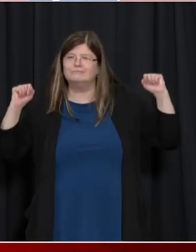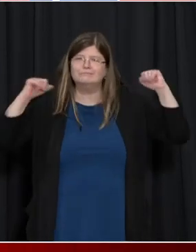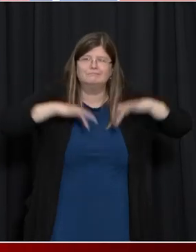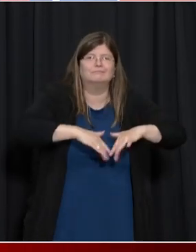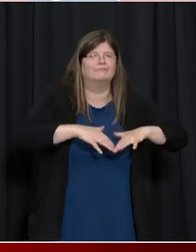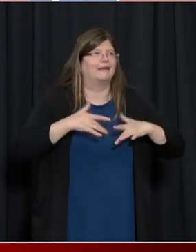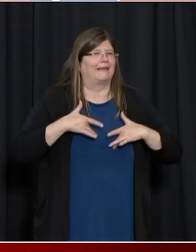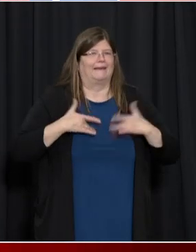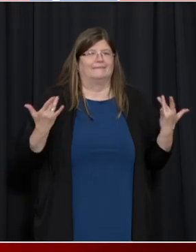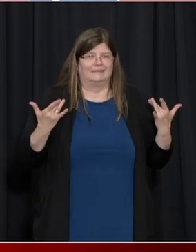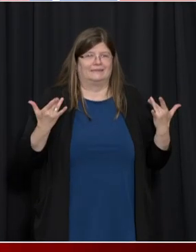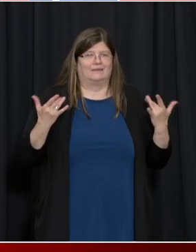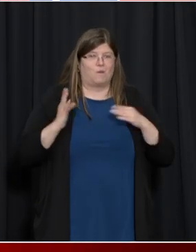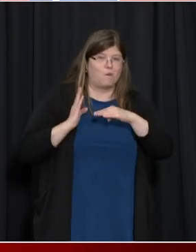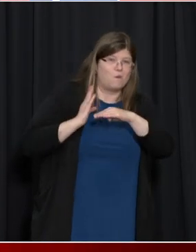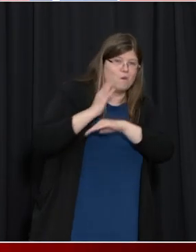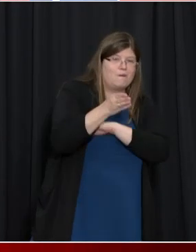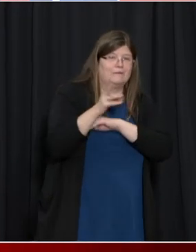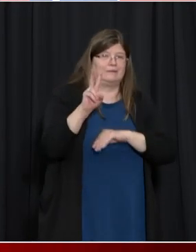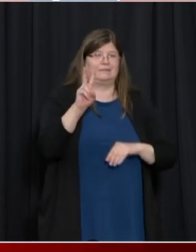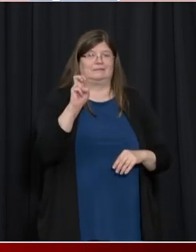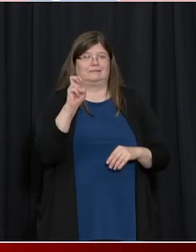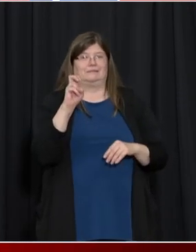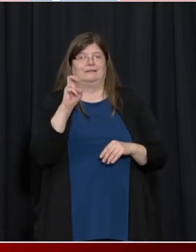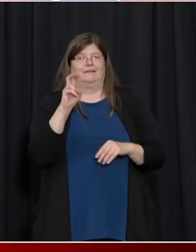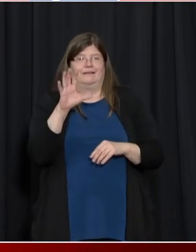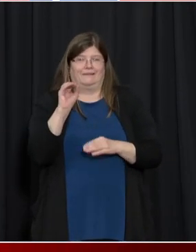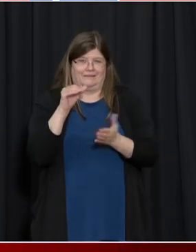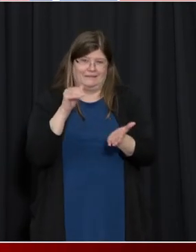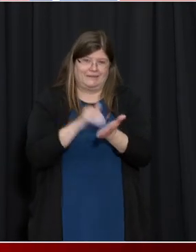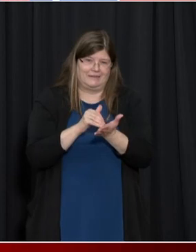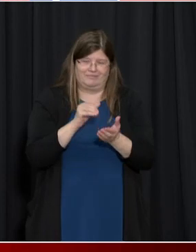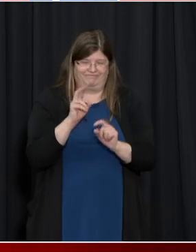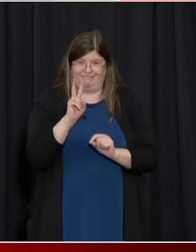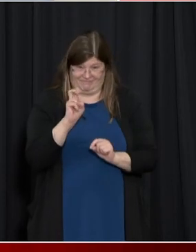250 people through stage 3.